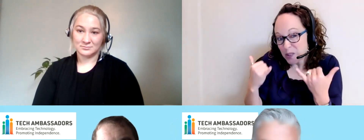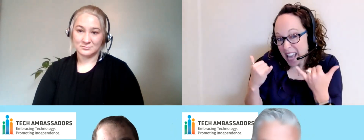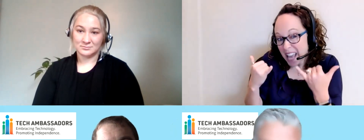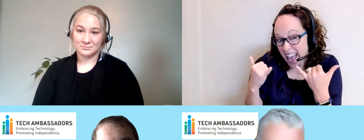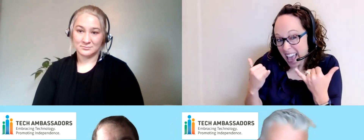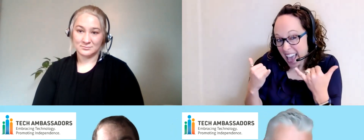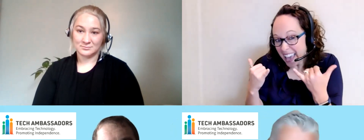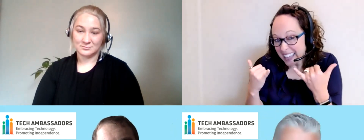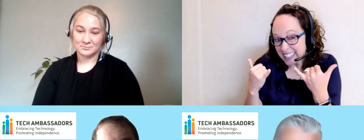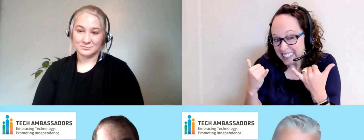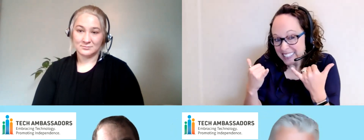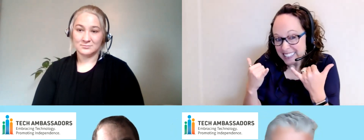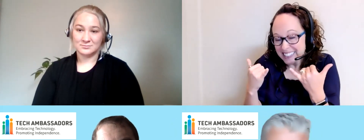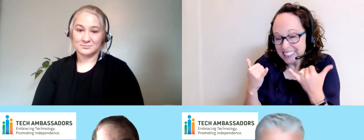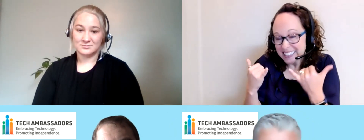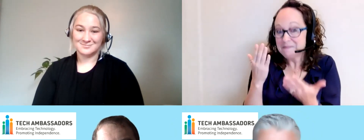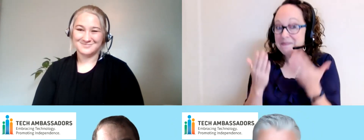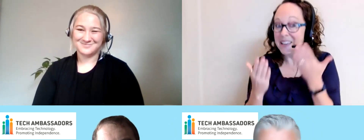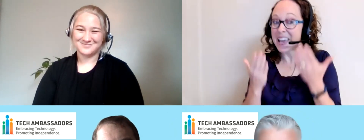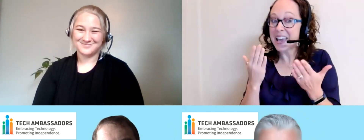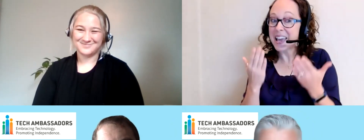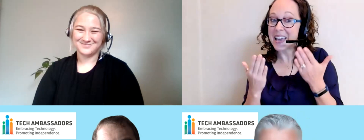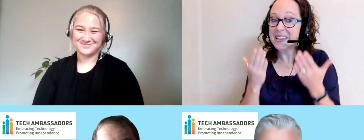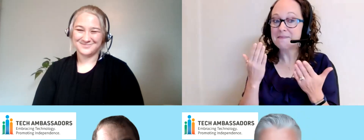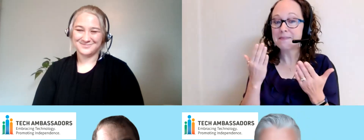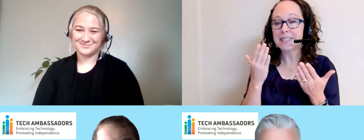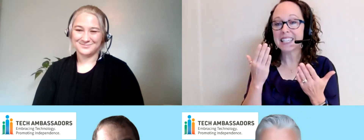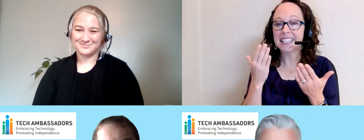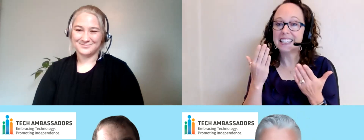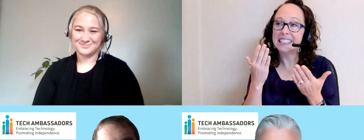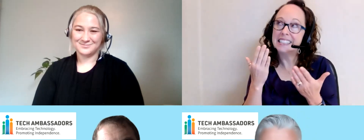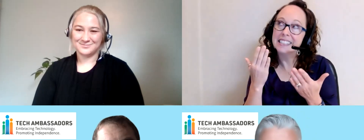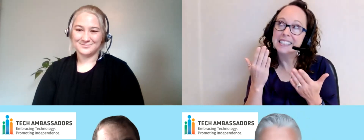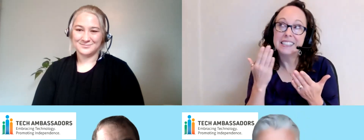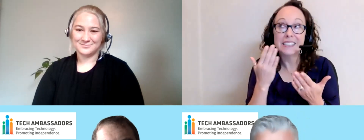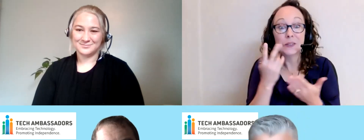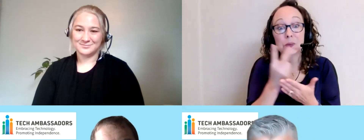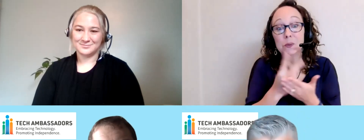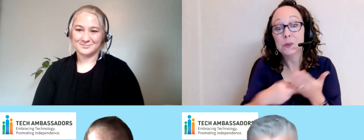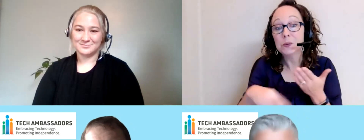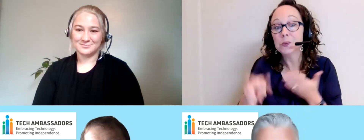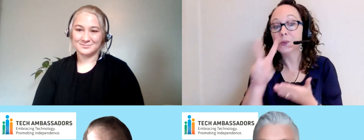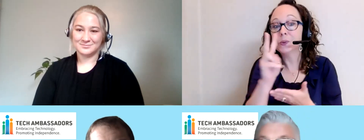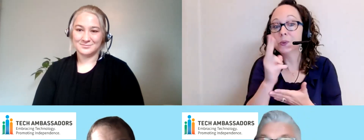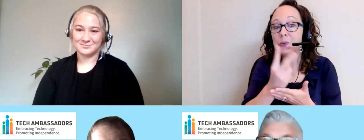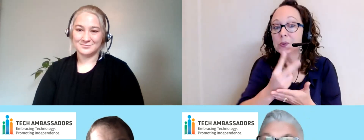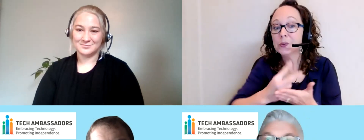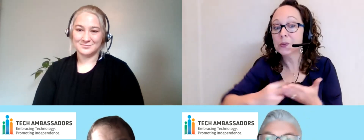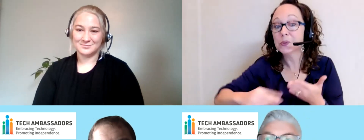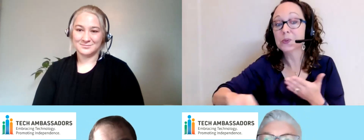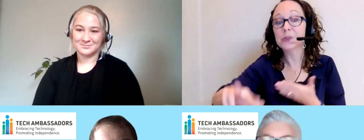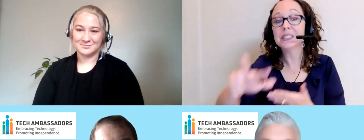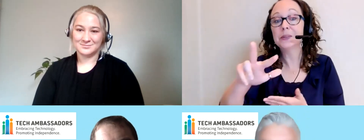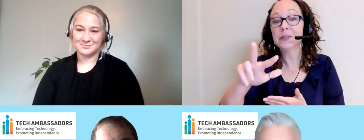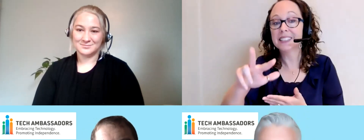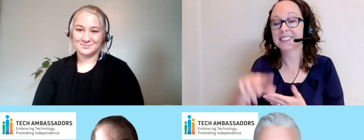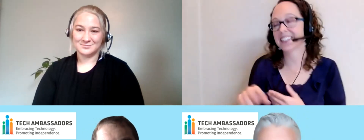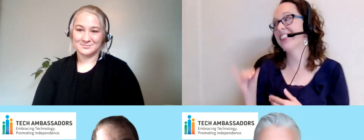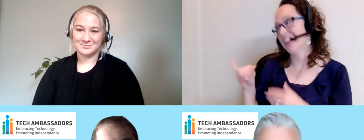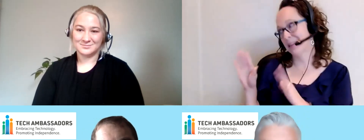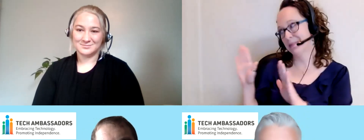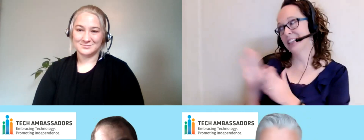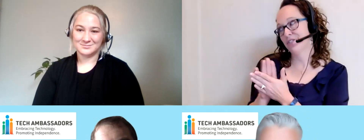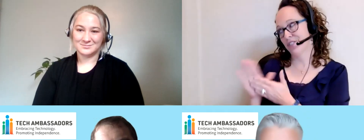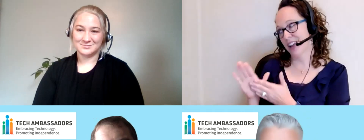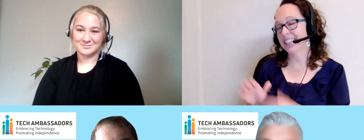I might have it here in the next like 2 or 3 weeks. That will be excellent. As soon as